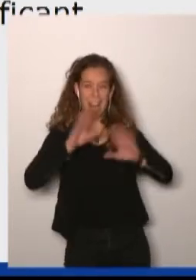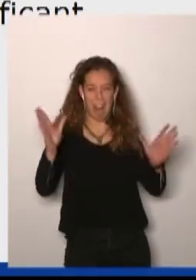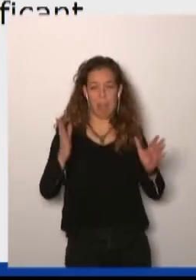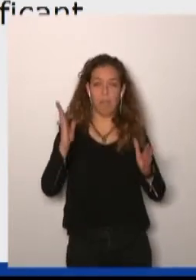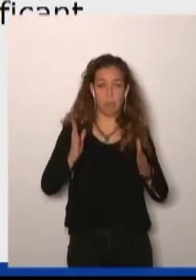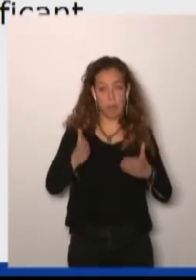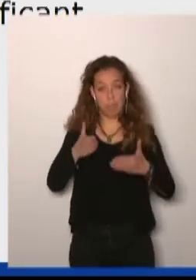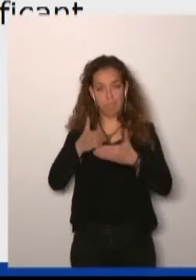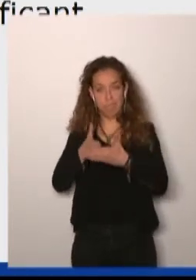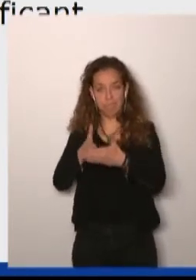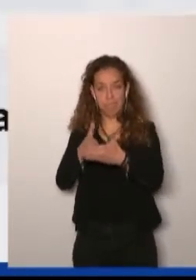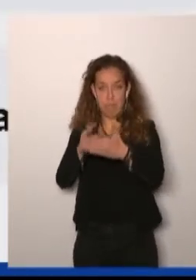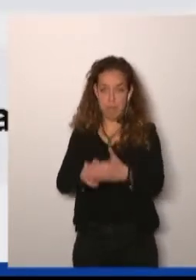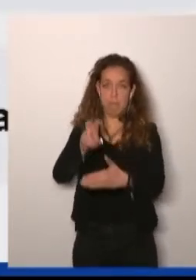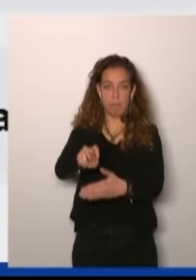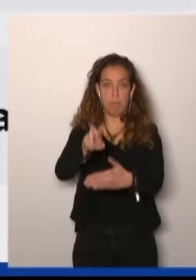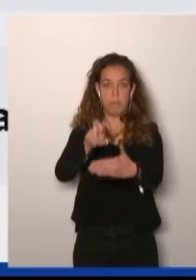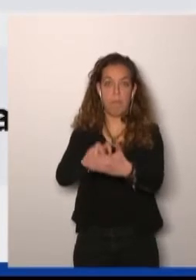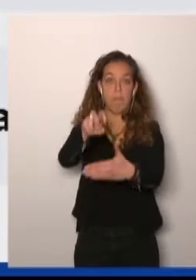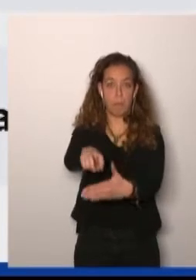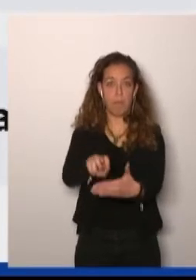and access to innovation for children with cancer.